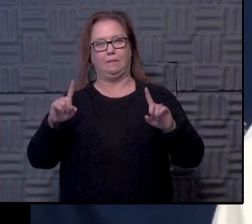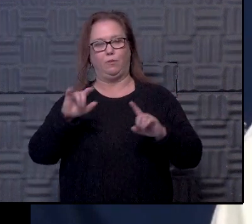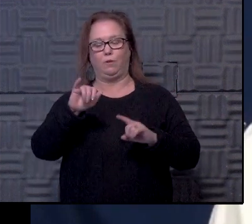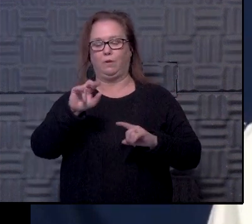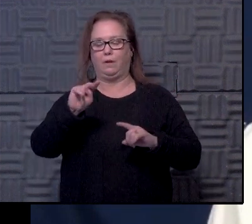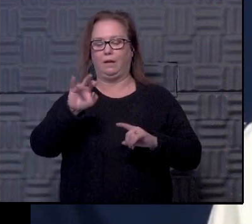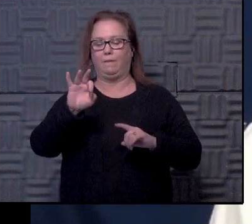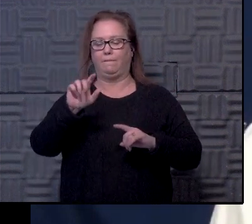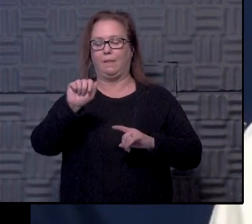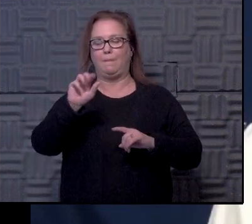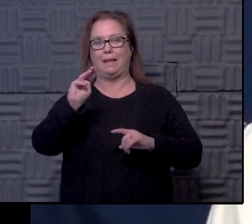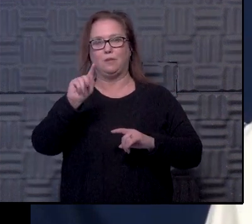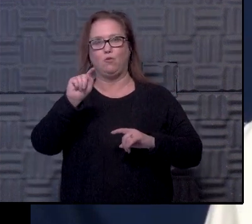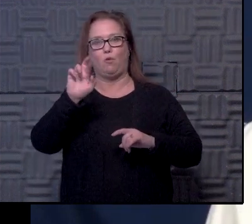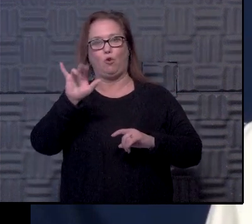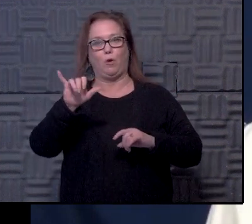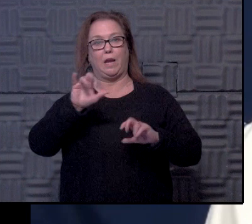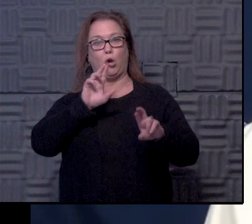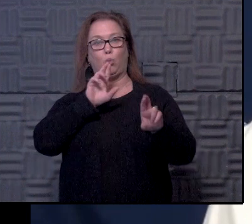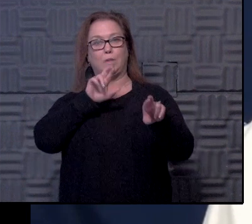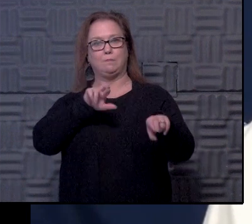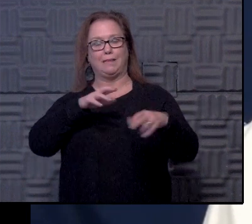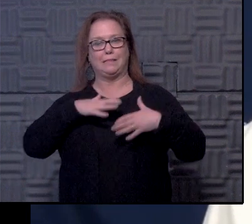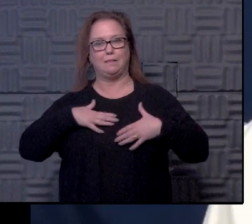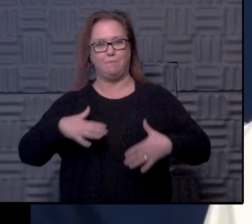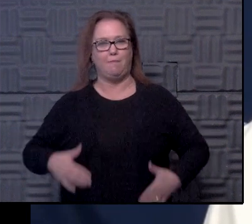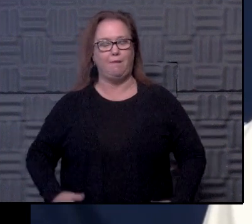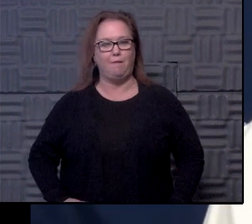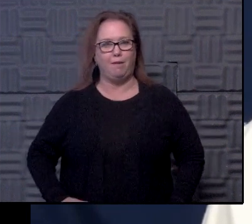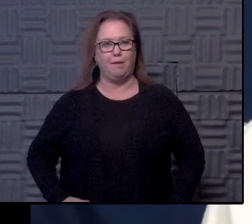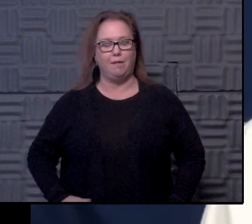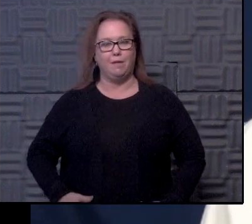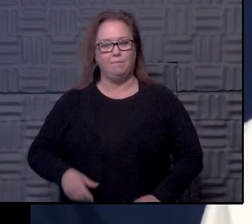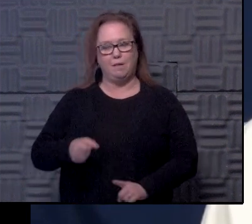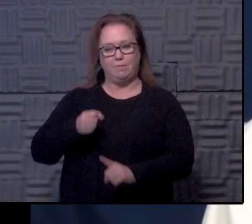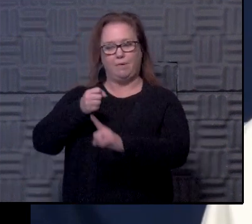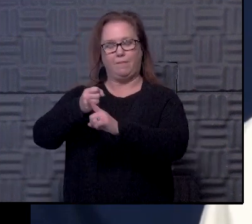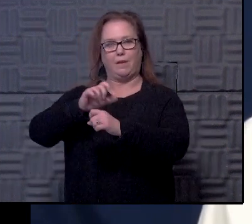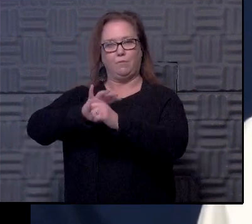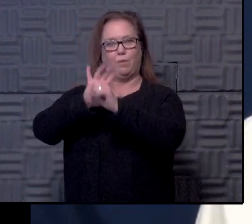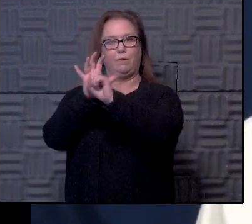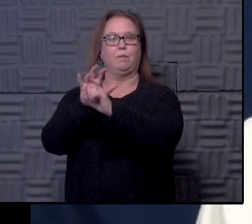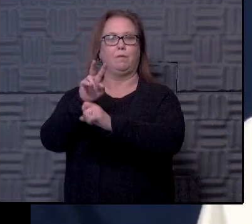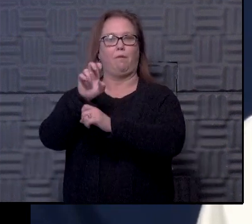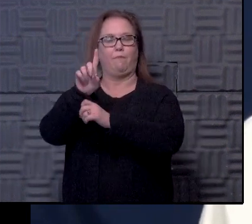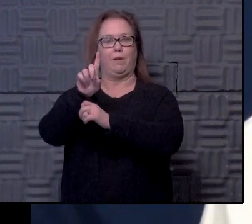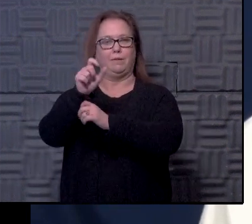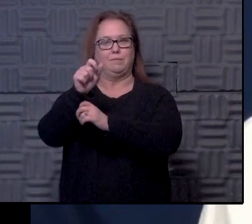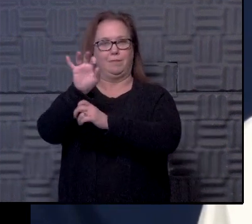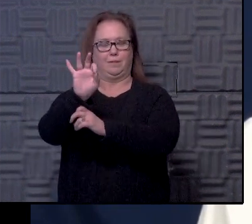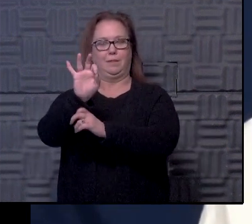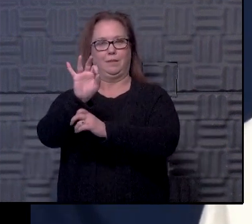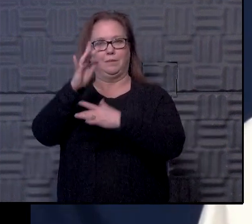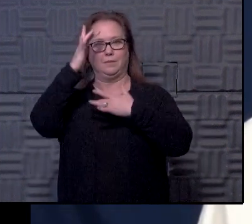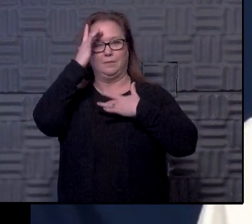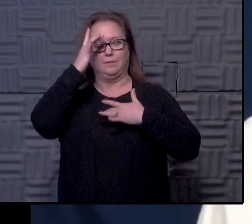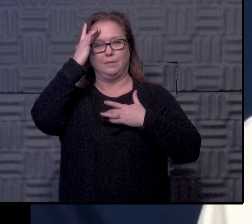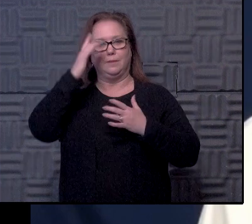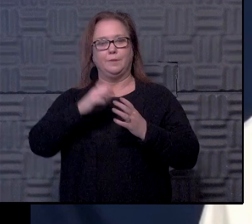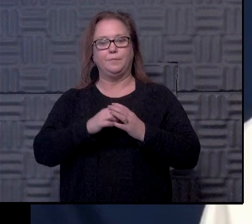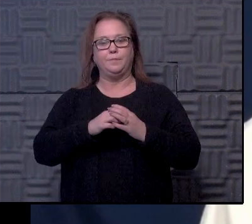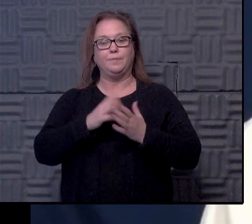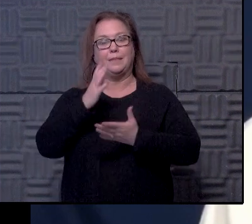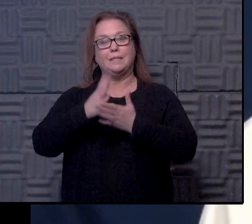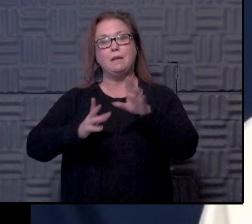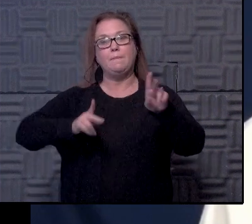inflammatory responses to being infected with the SARS-CoV-2 virus and having COVID-19 disease. And in